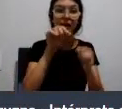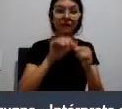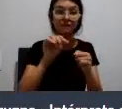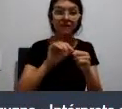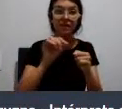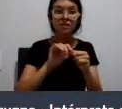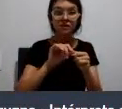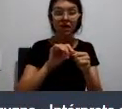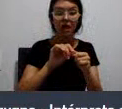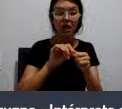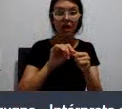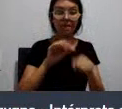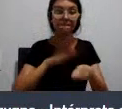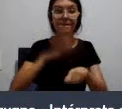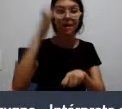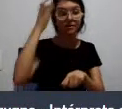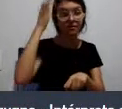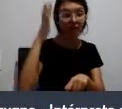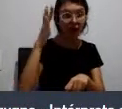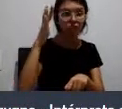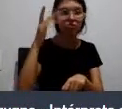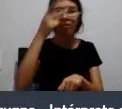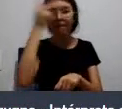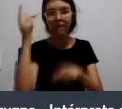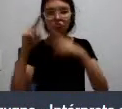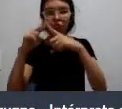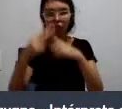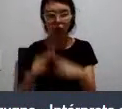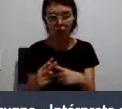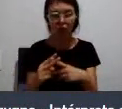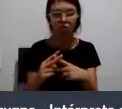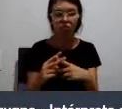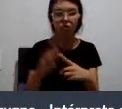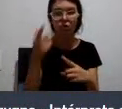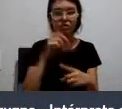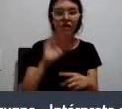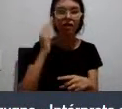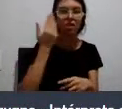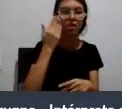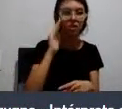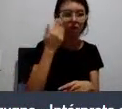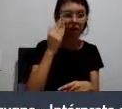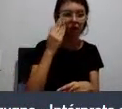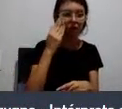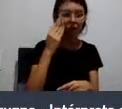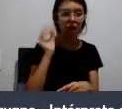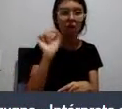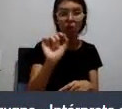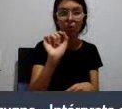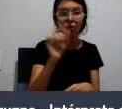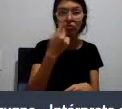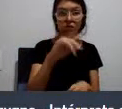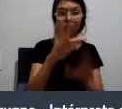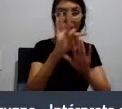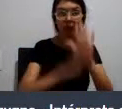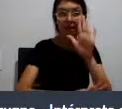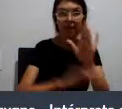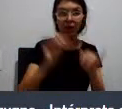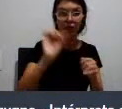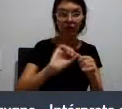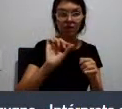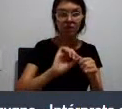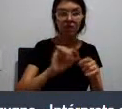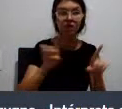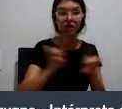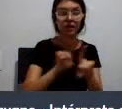mais fácil para os editores entender o que o seu trabalho está fazendo e poderem